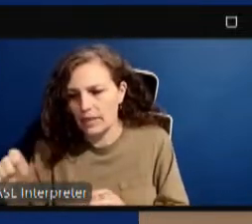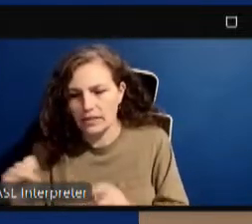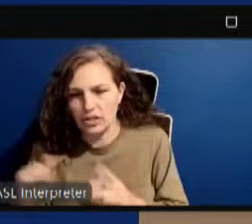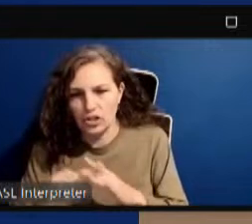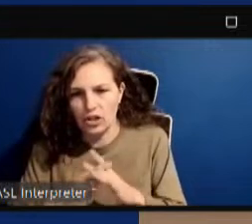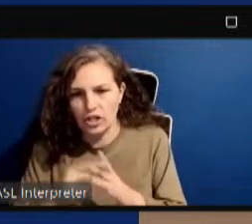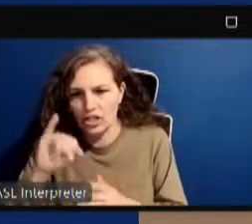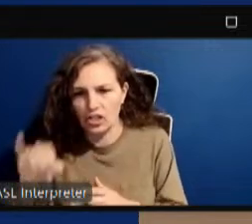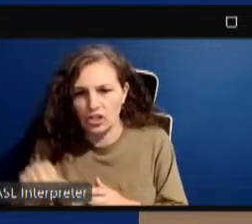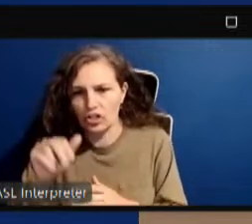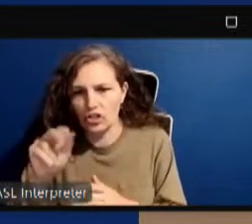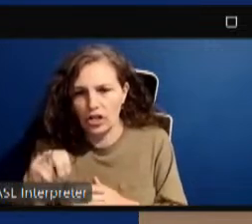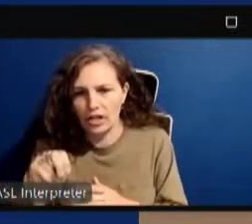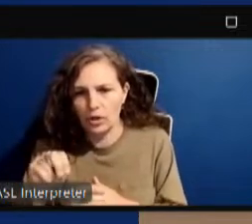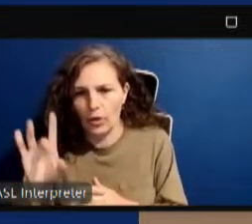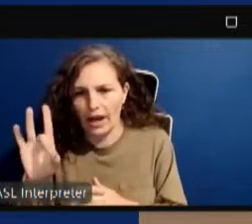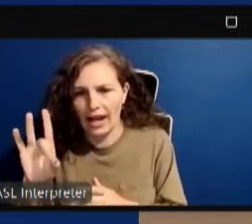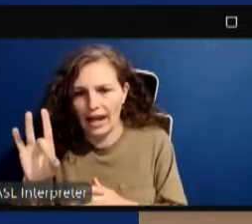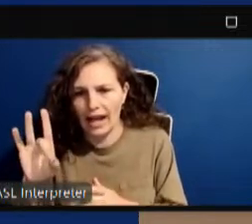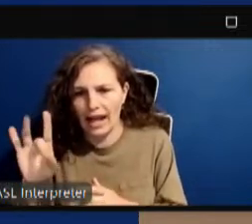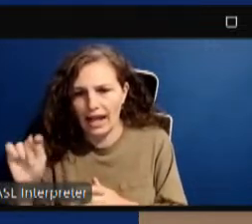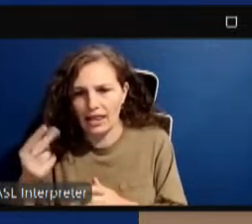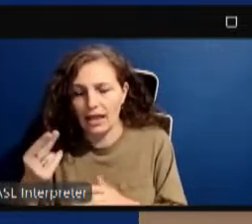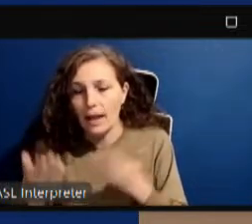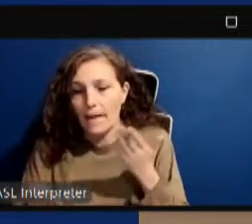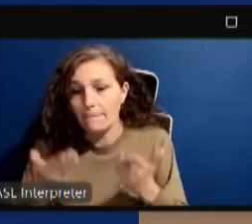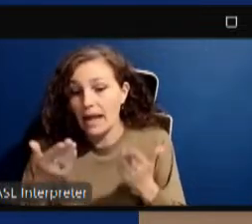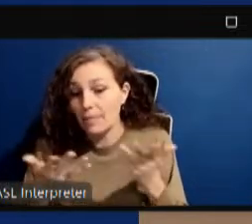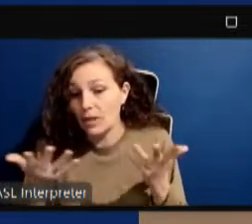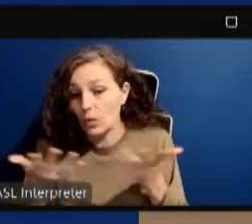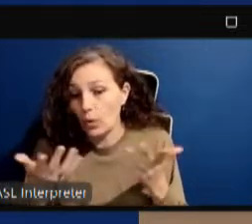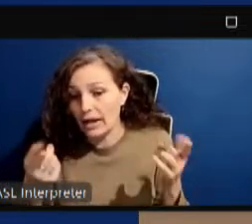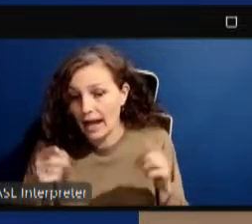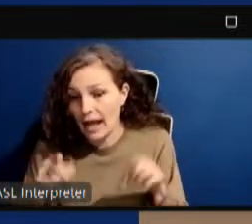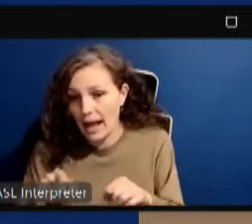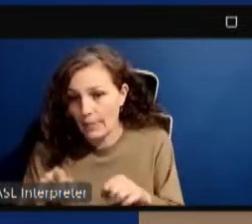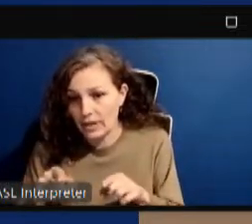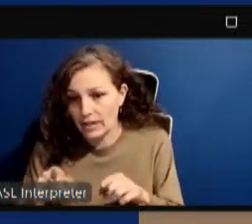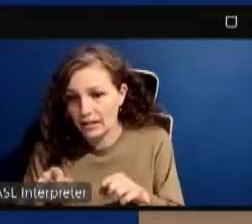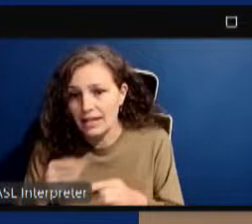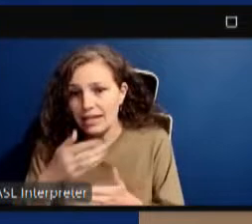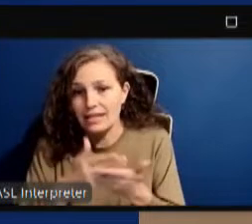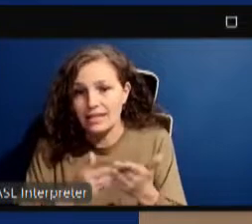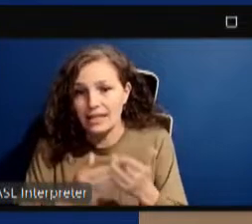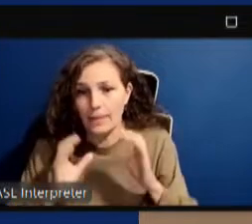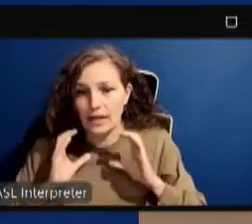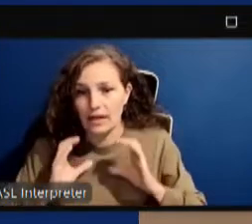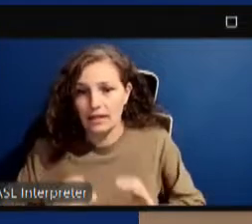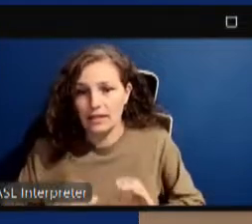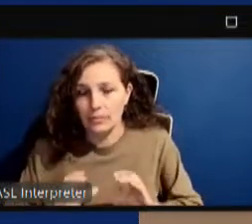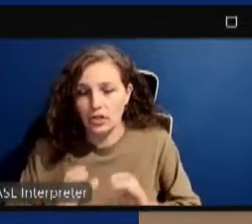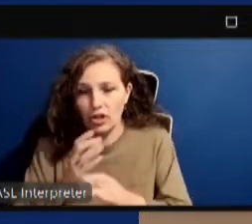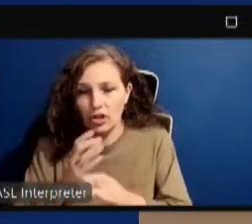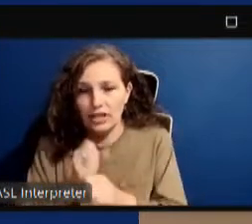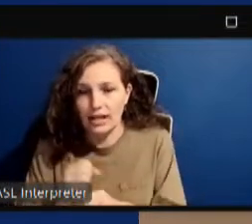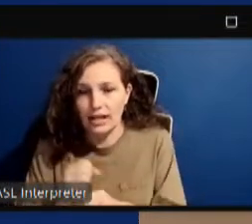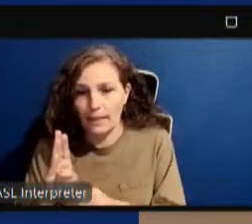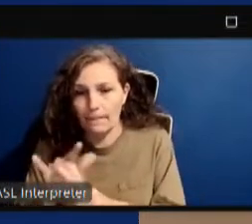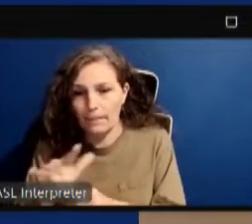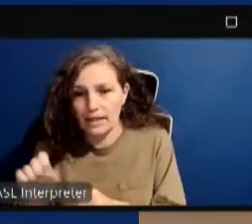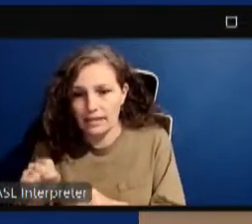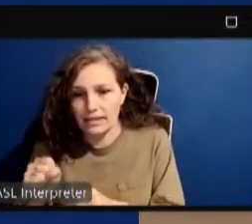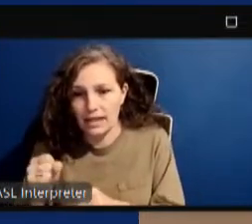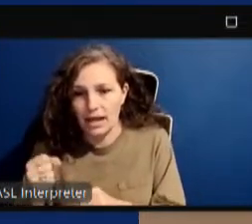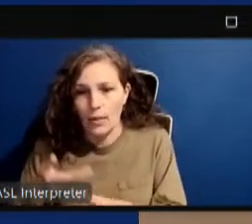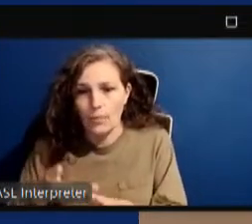8th. What may have happened and is happening is that some customers are getting bills prior to